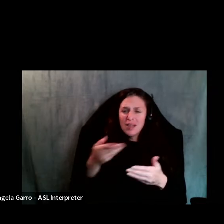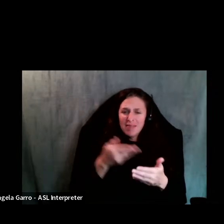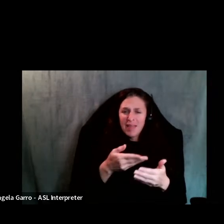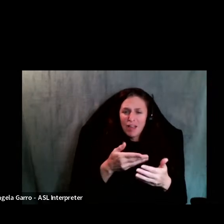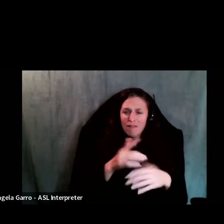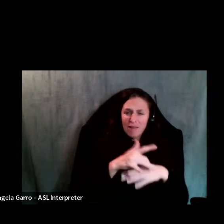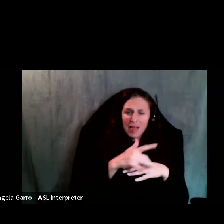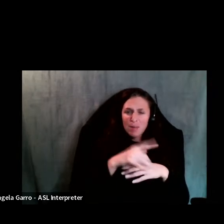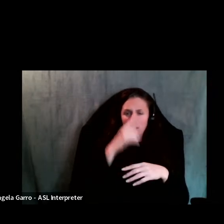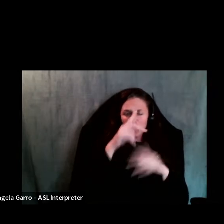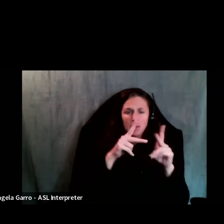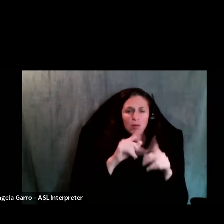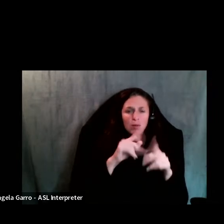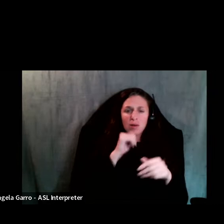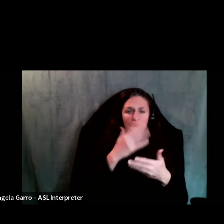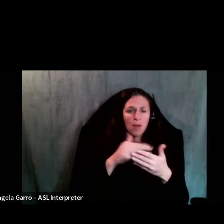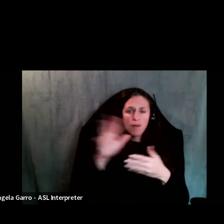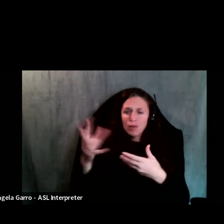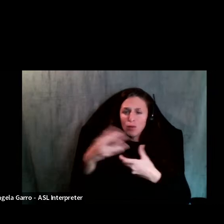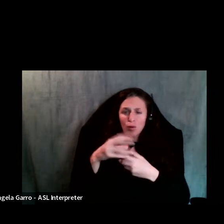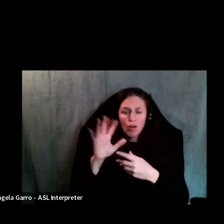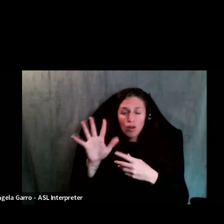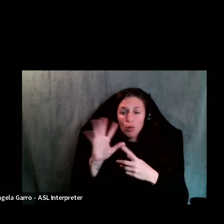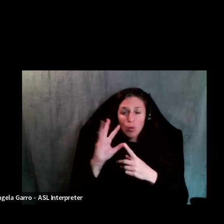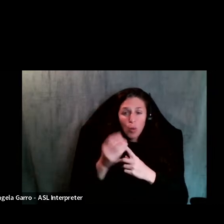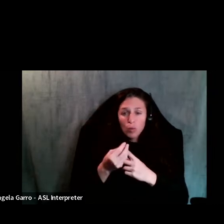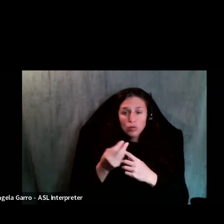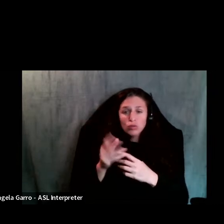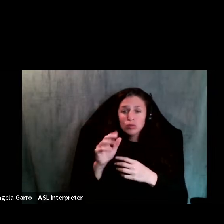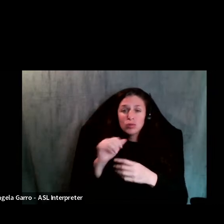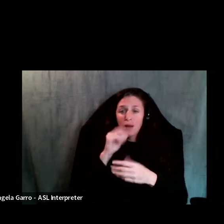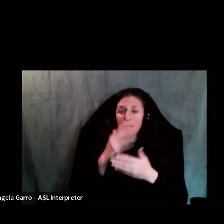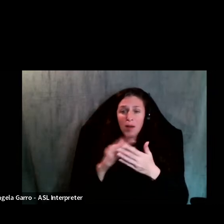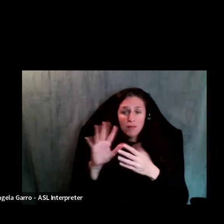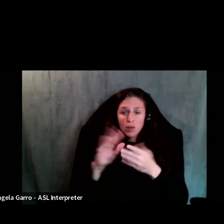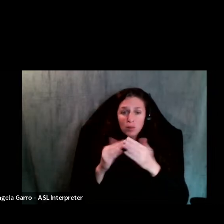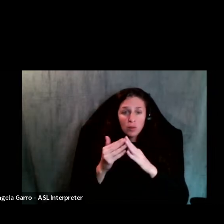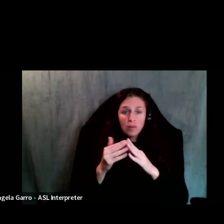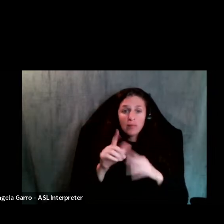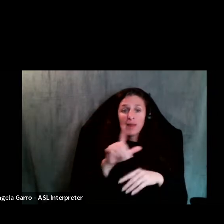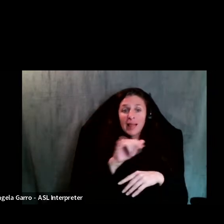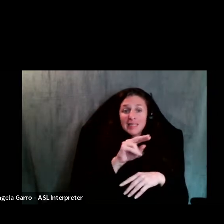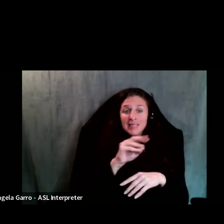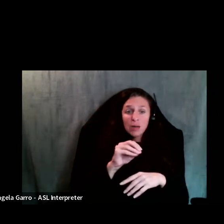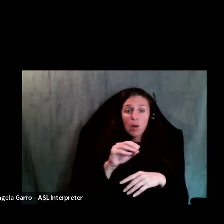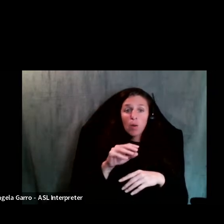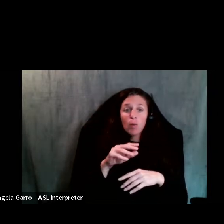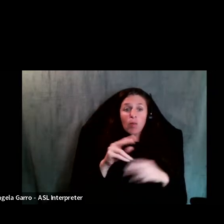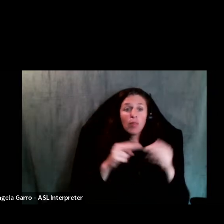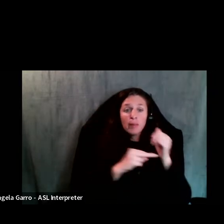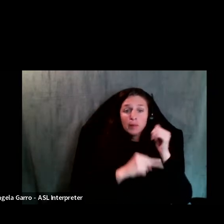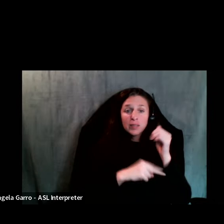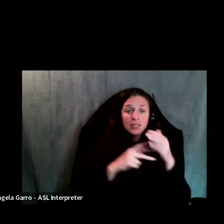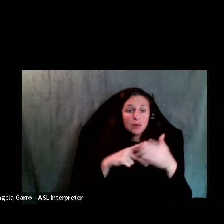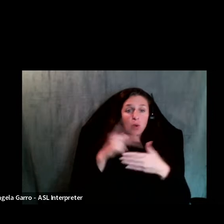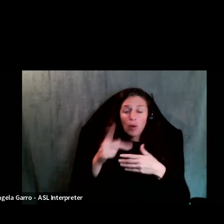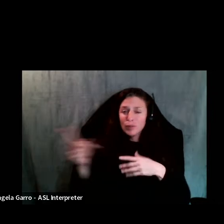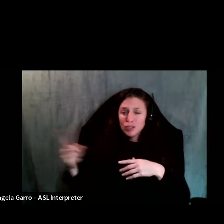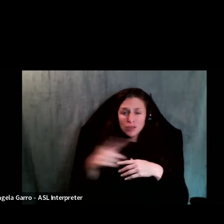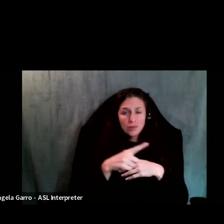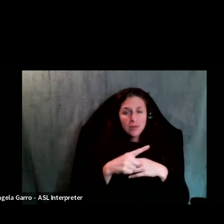of her community. My Latinos, the Bridge program, like she's there.